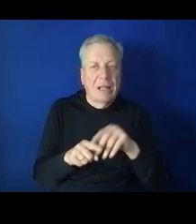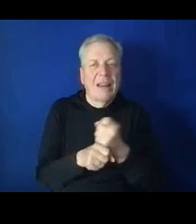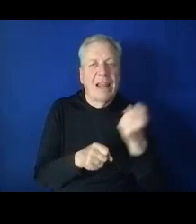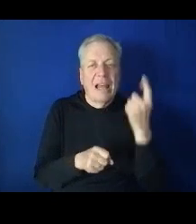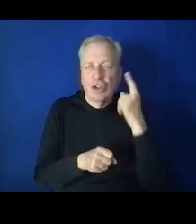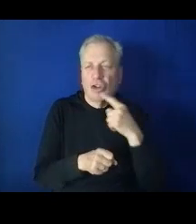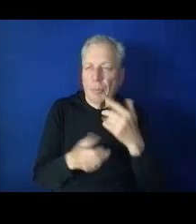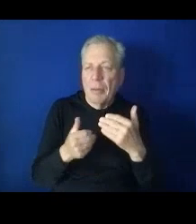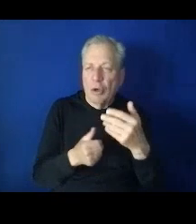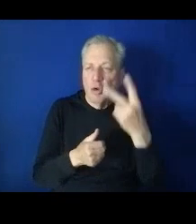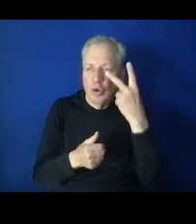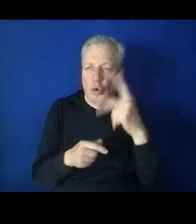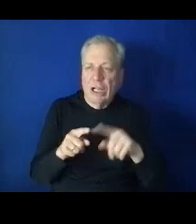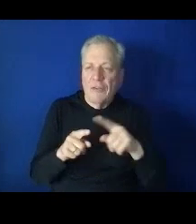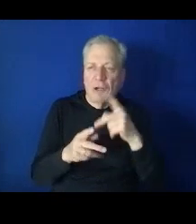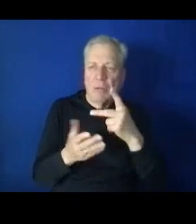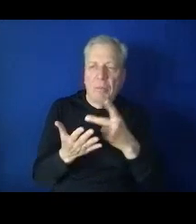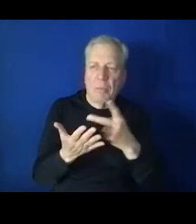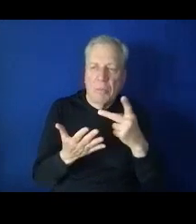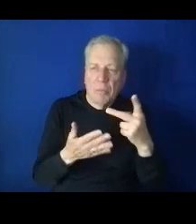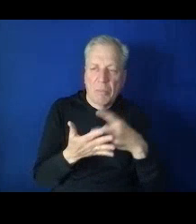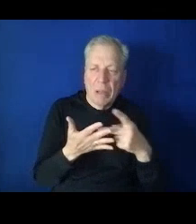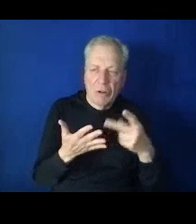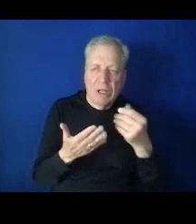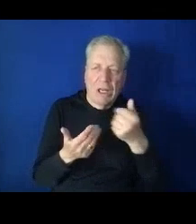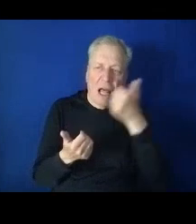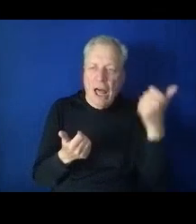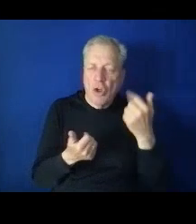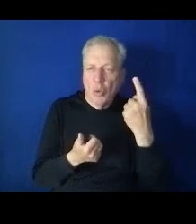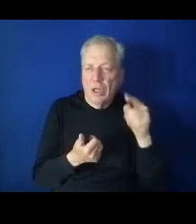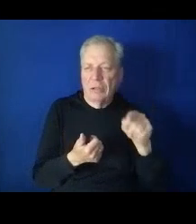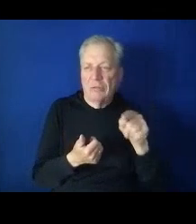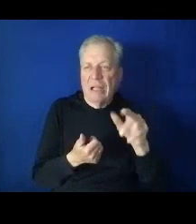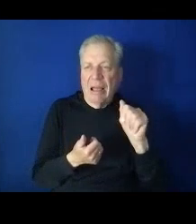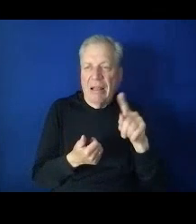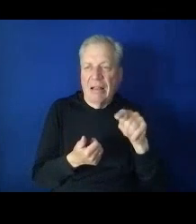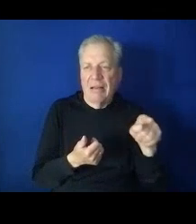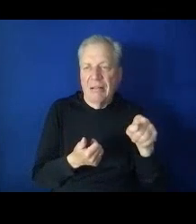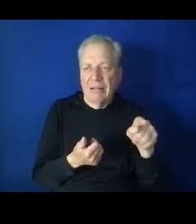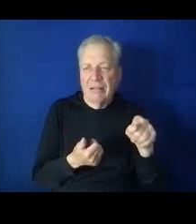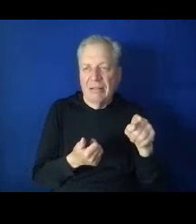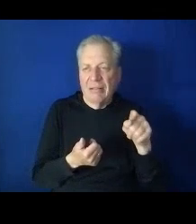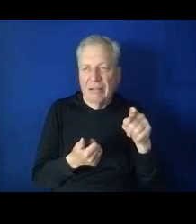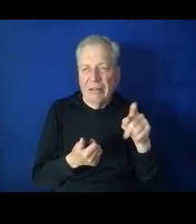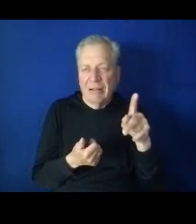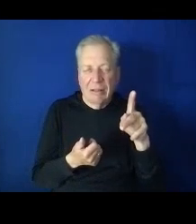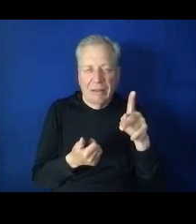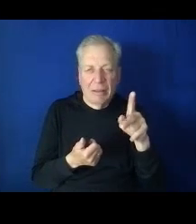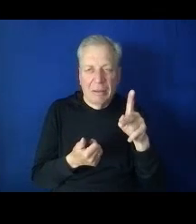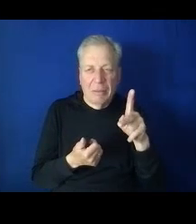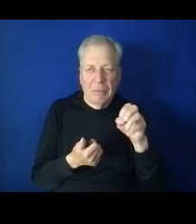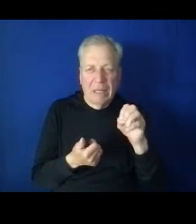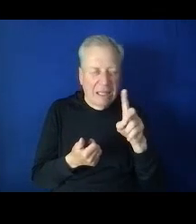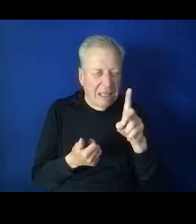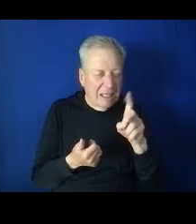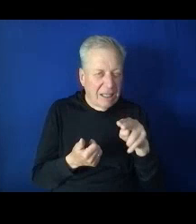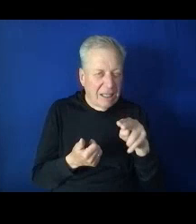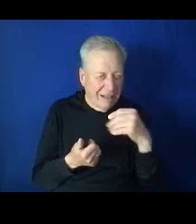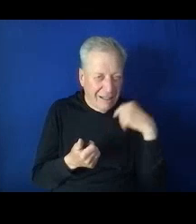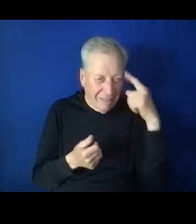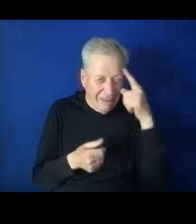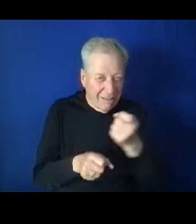two populations, one at Swan Lake Flats and then another one at Hayden, I think. And last year we